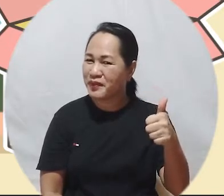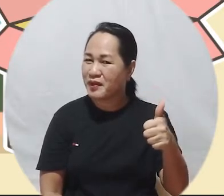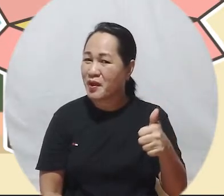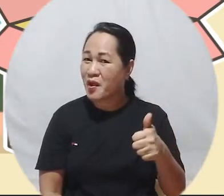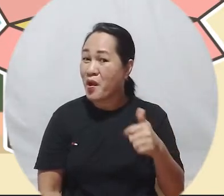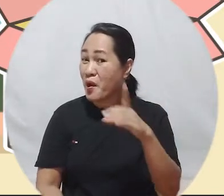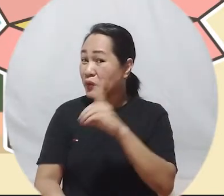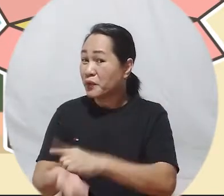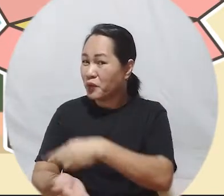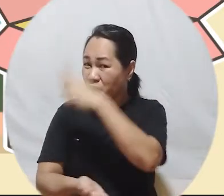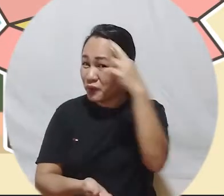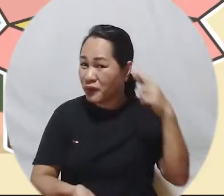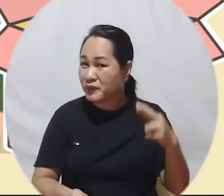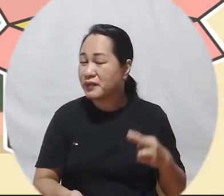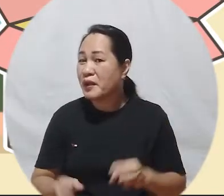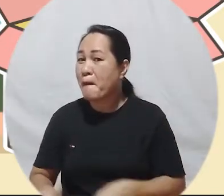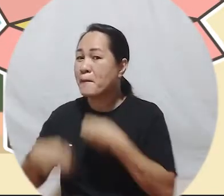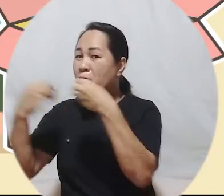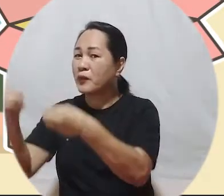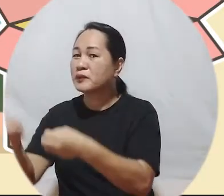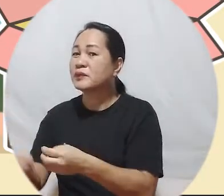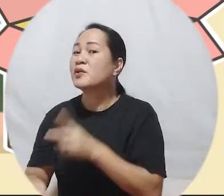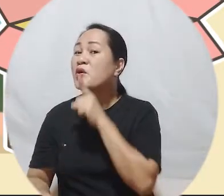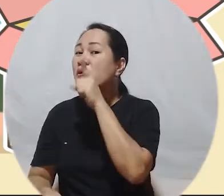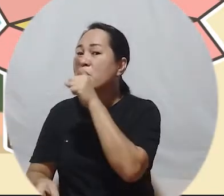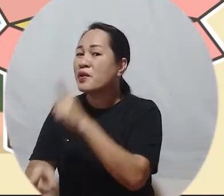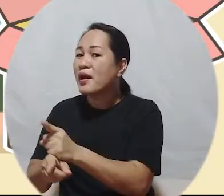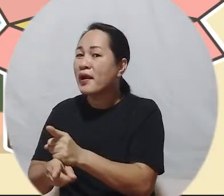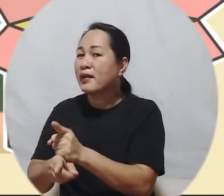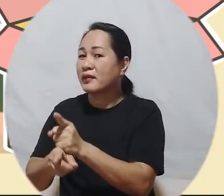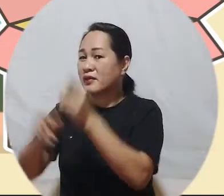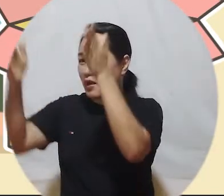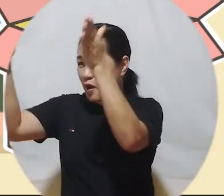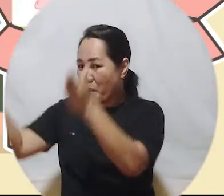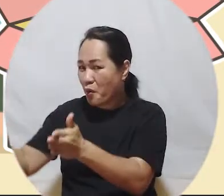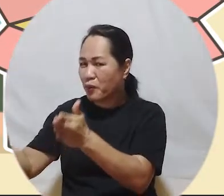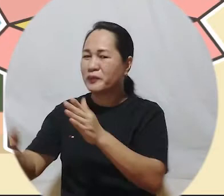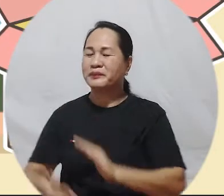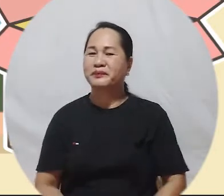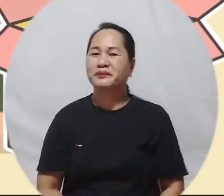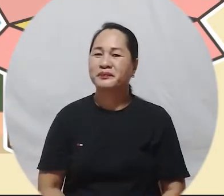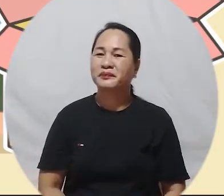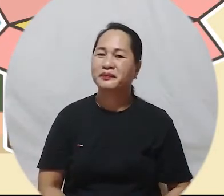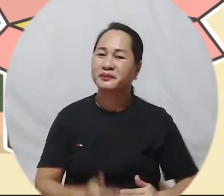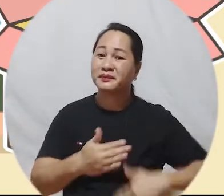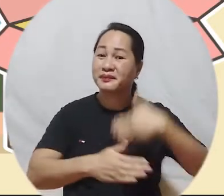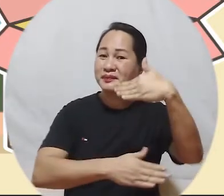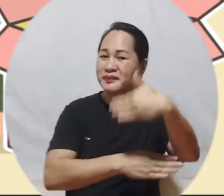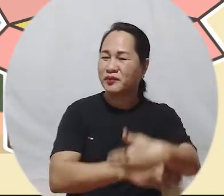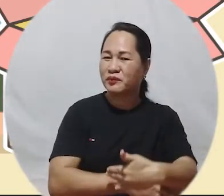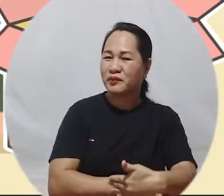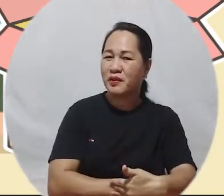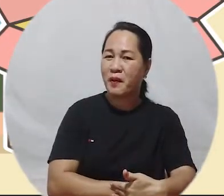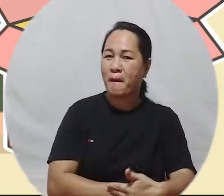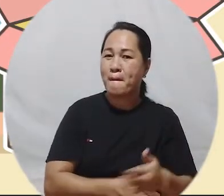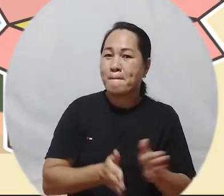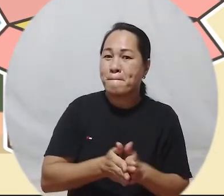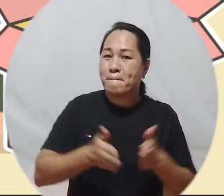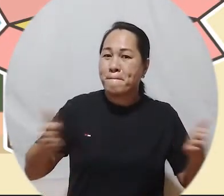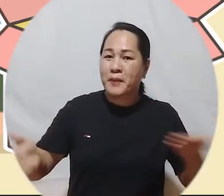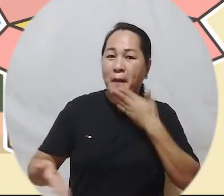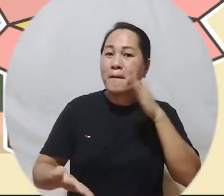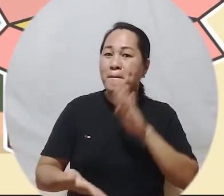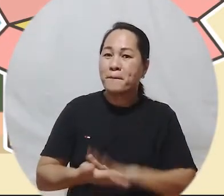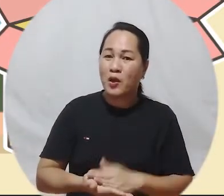Good! He should be in the reality story column. Let's see the next character. Oh, the